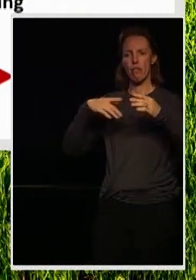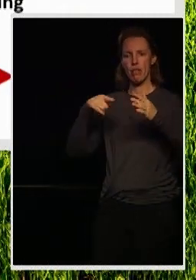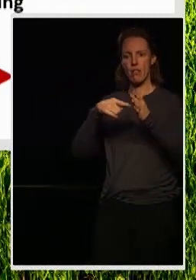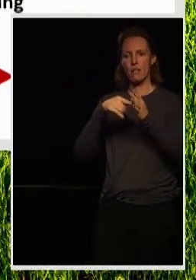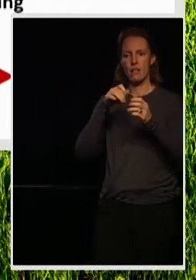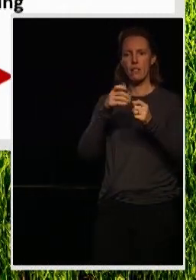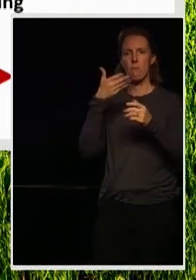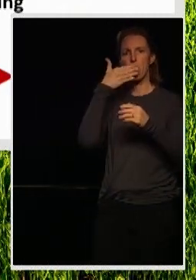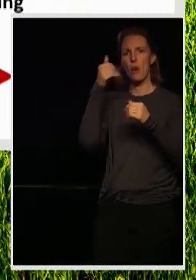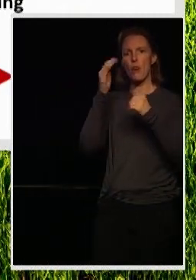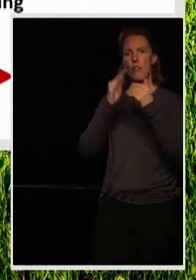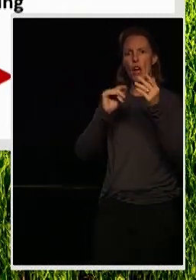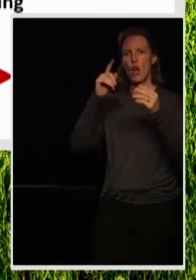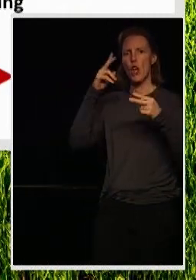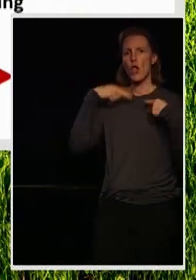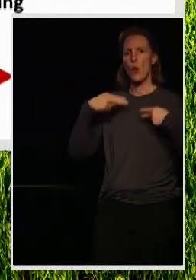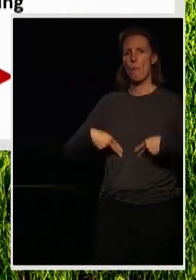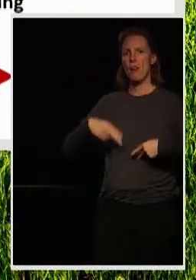vision